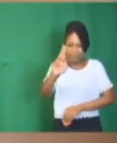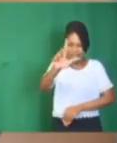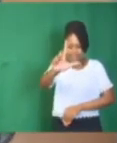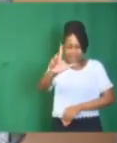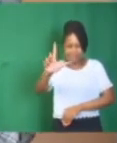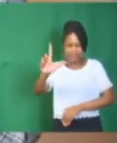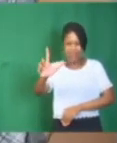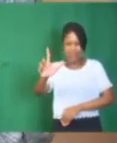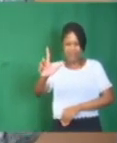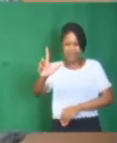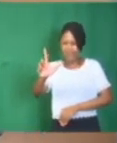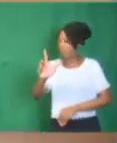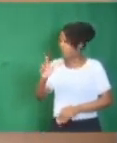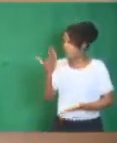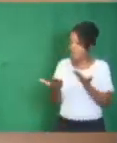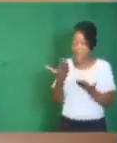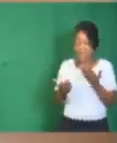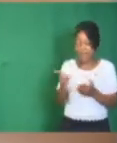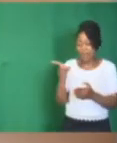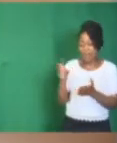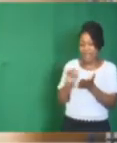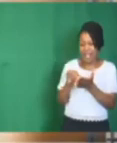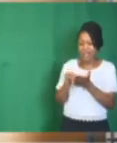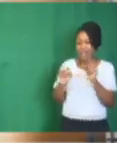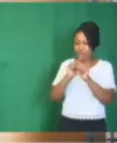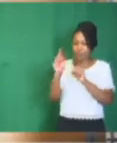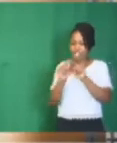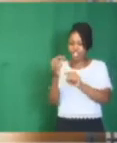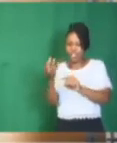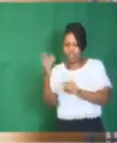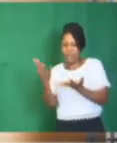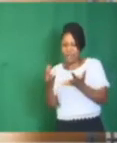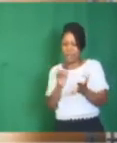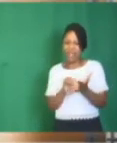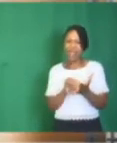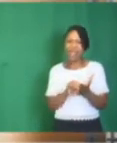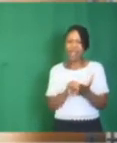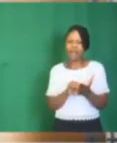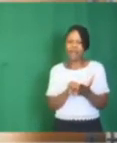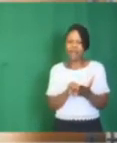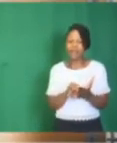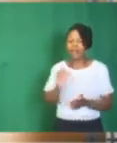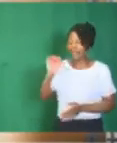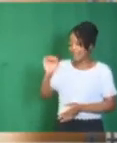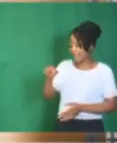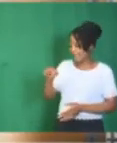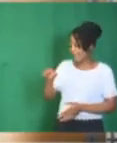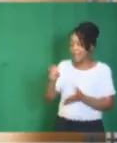on before I move on to the next body system? There are questions from the